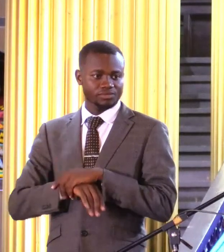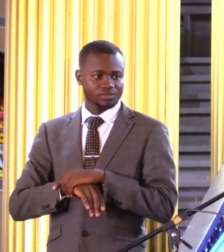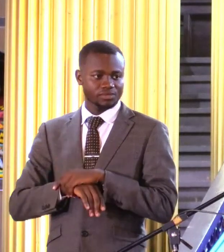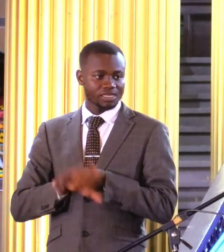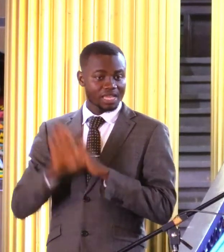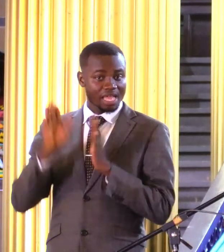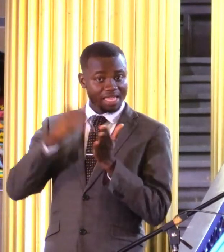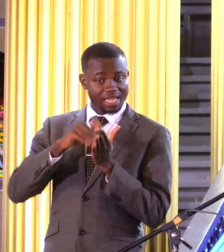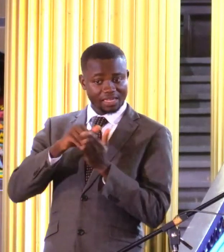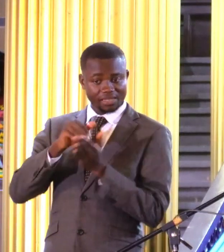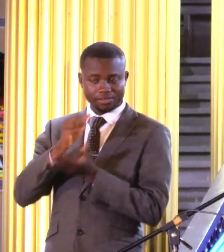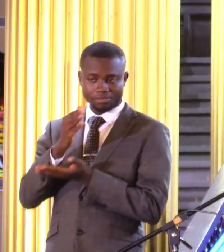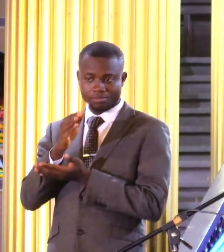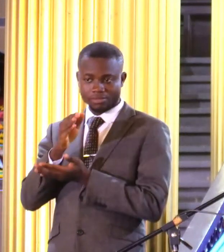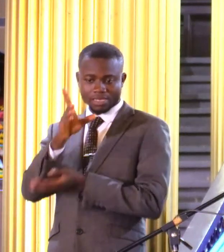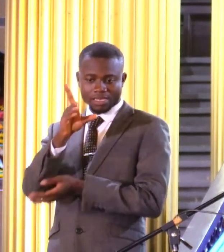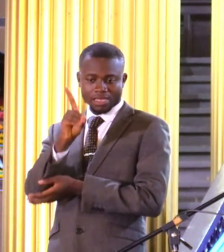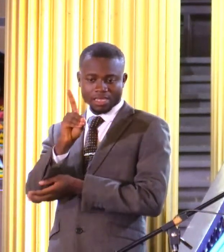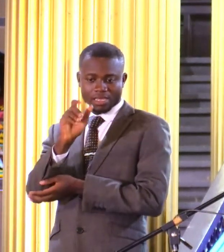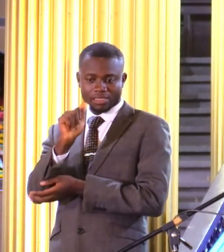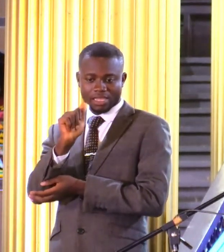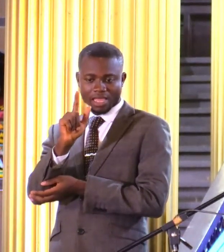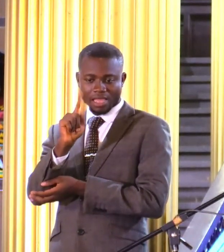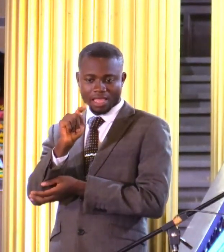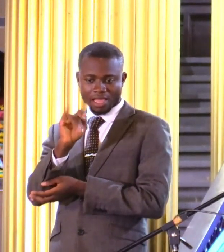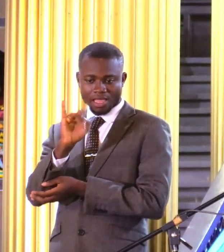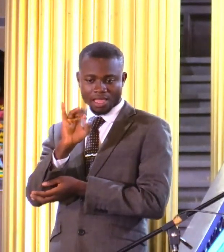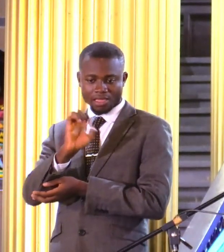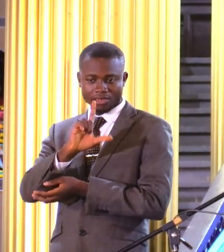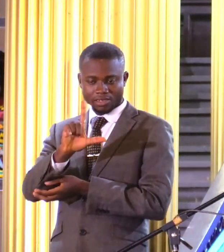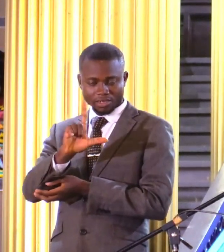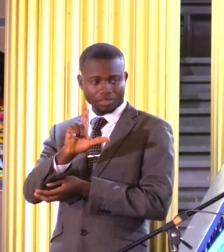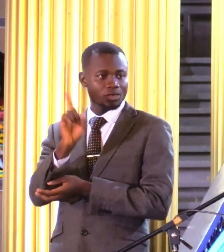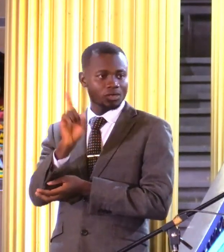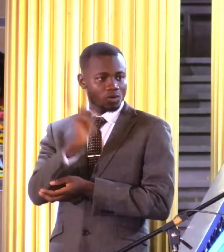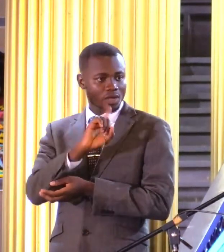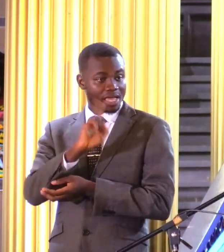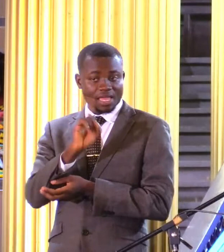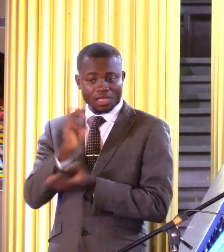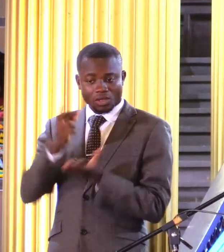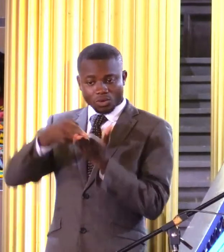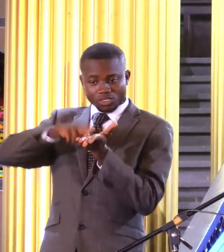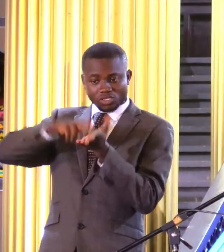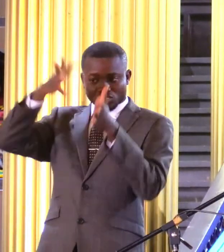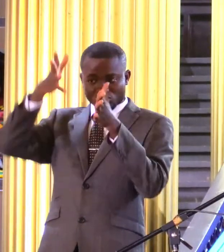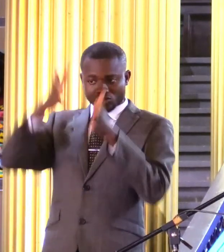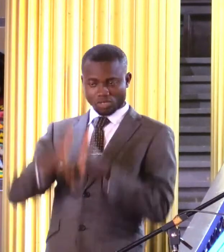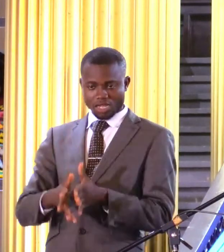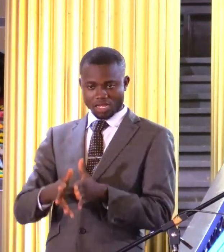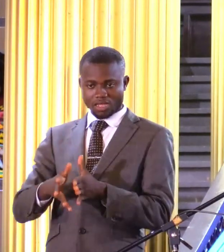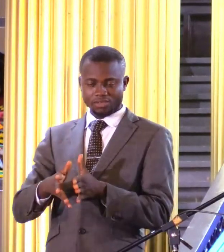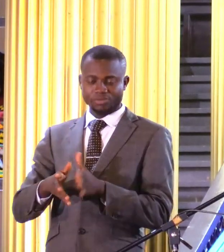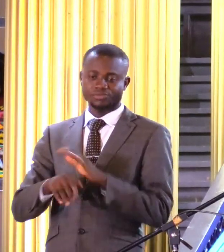Mr. Daniel Atanya, Registrar of the Allied Health Professionals Ghana, Professions.